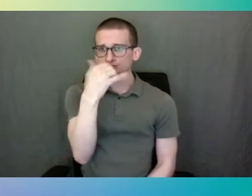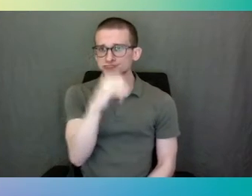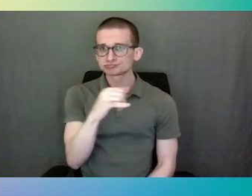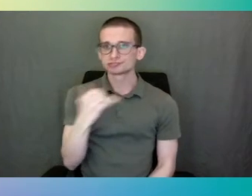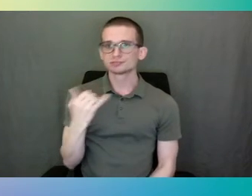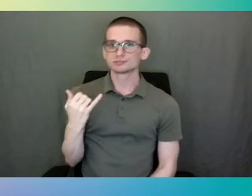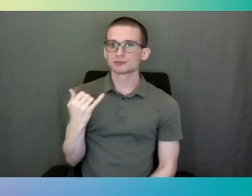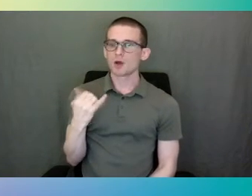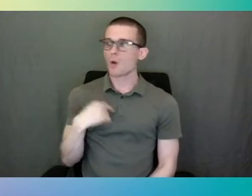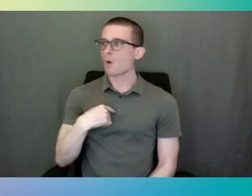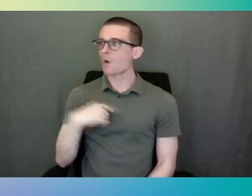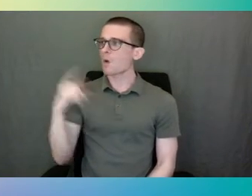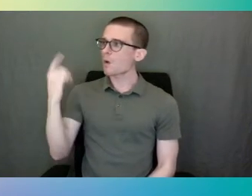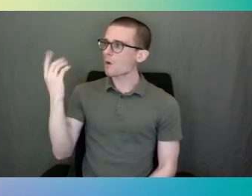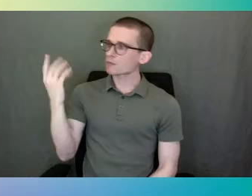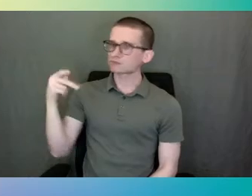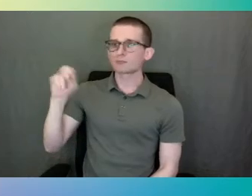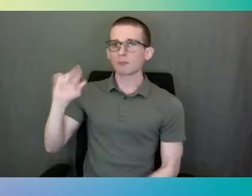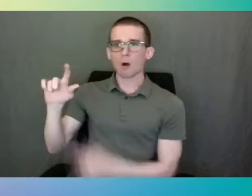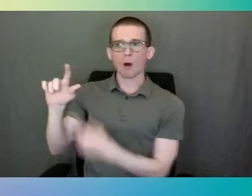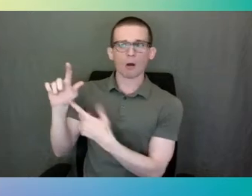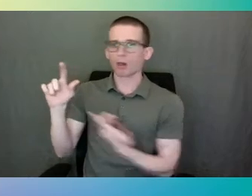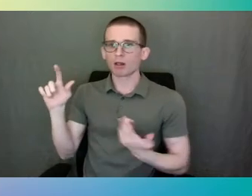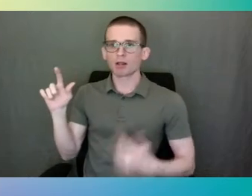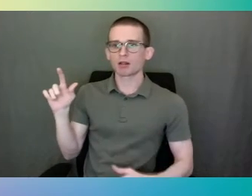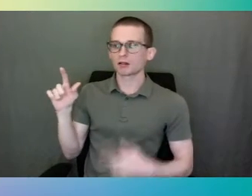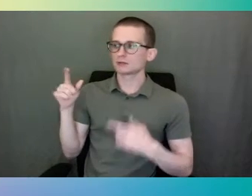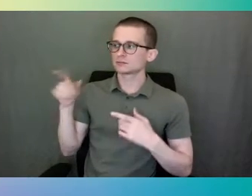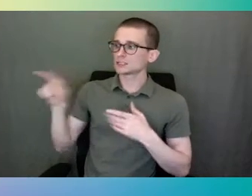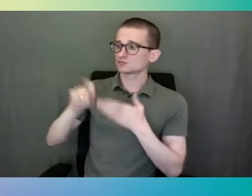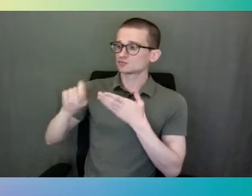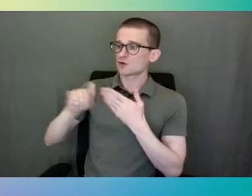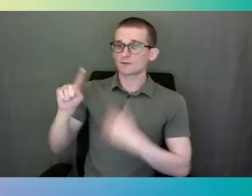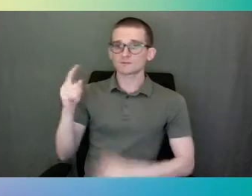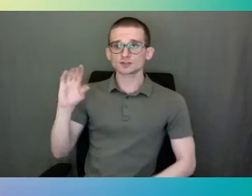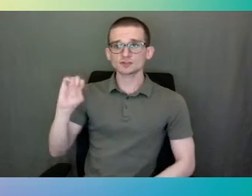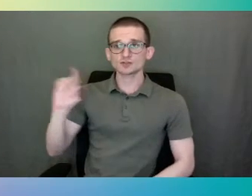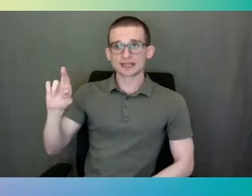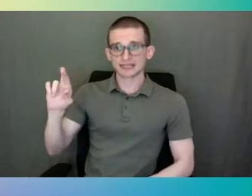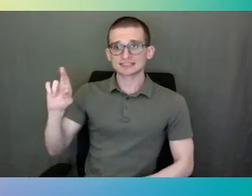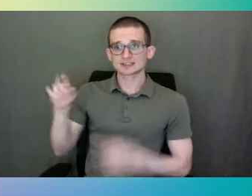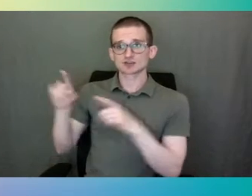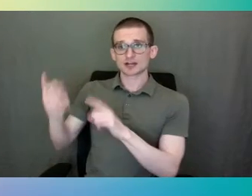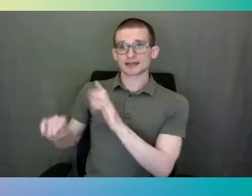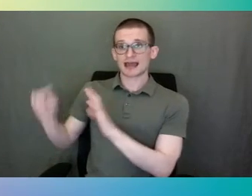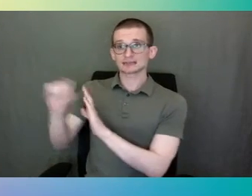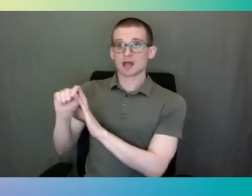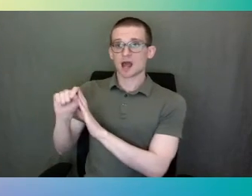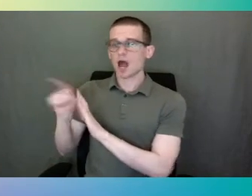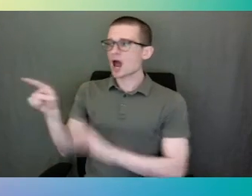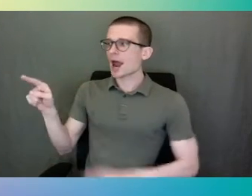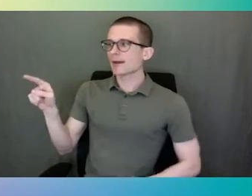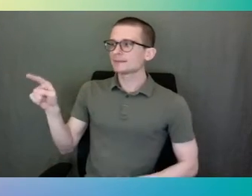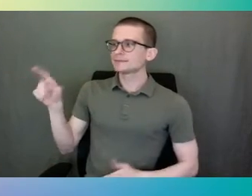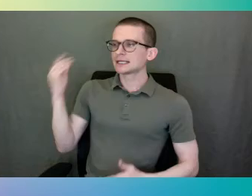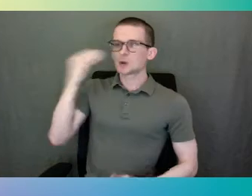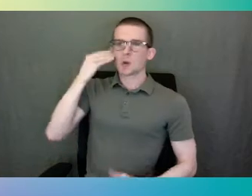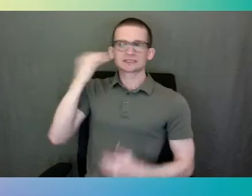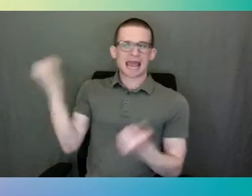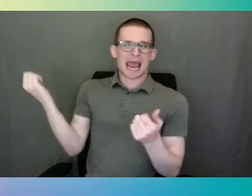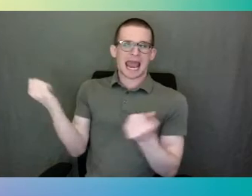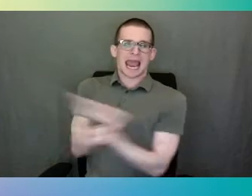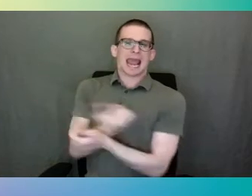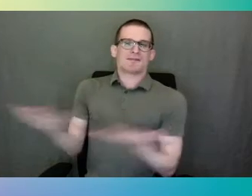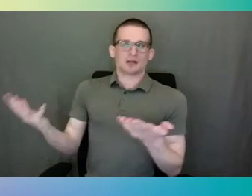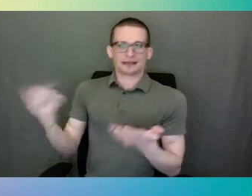that Paul, when he was writing the book of First Corinthians, could have imagined what we know about males and females and